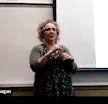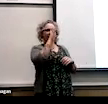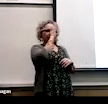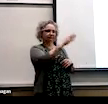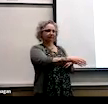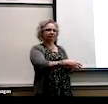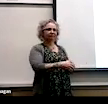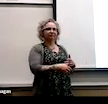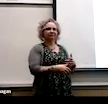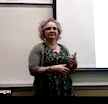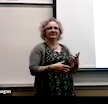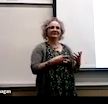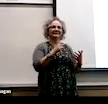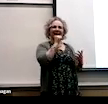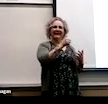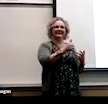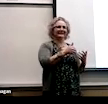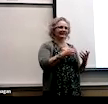conceptual.